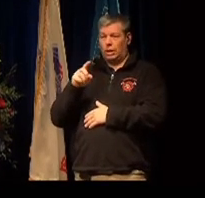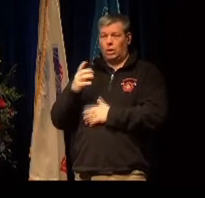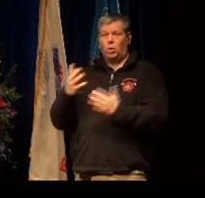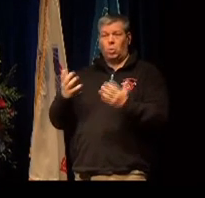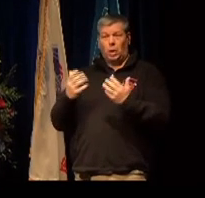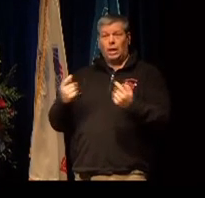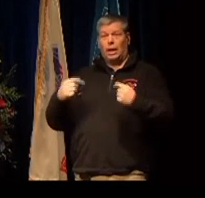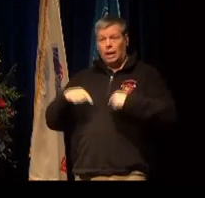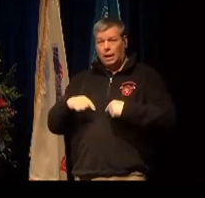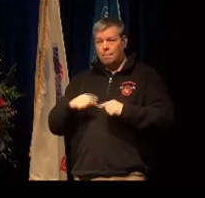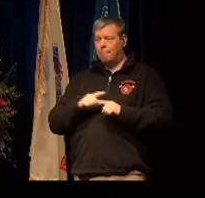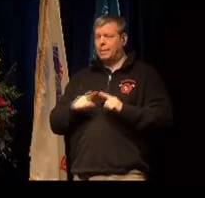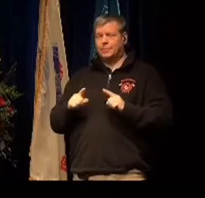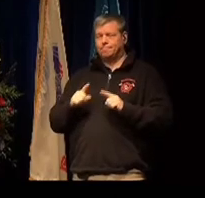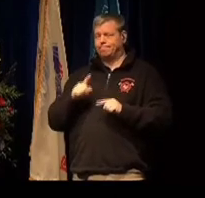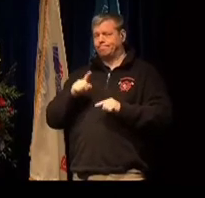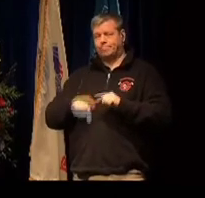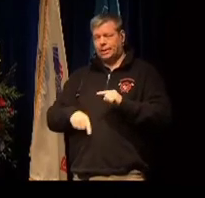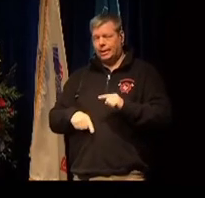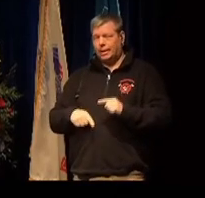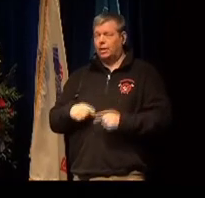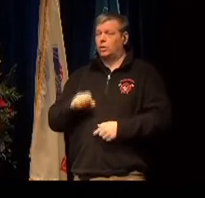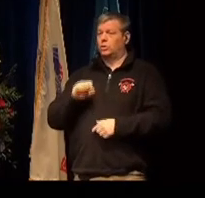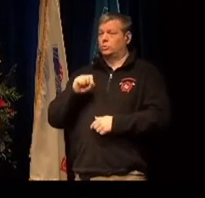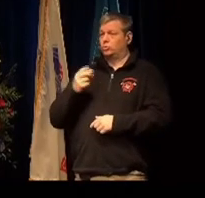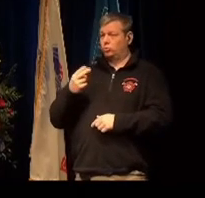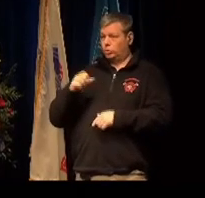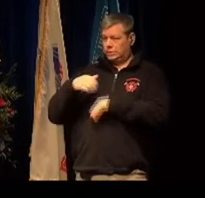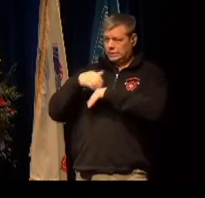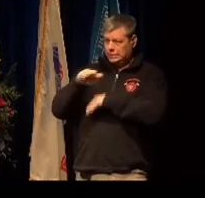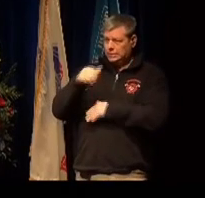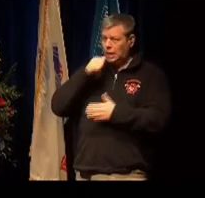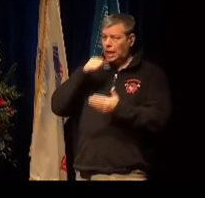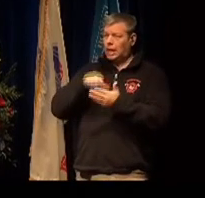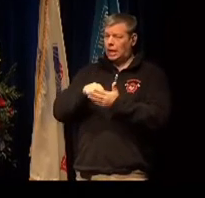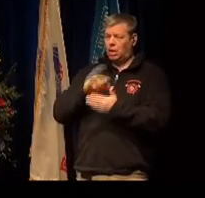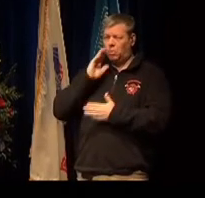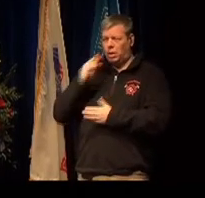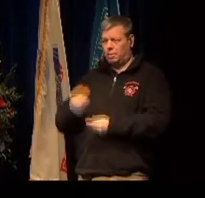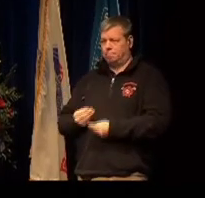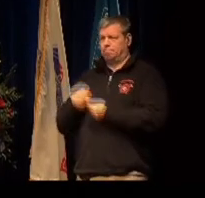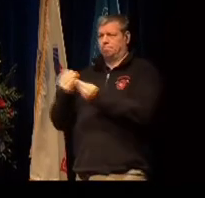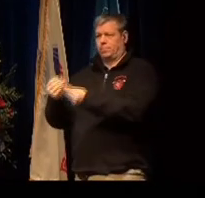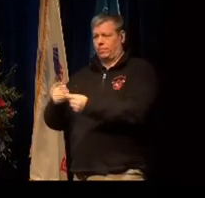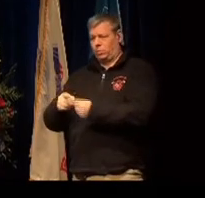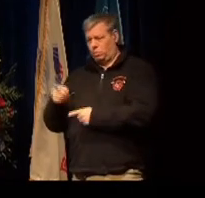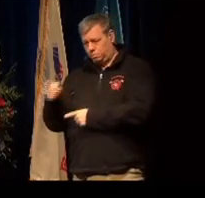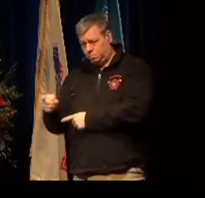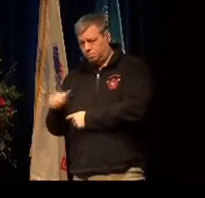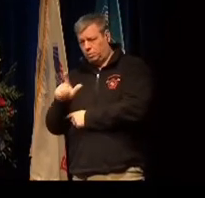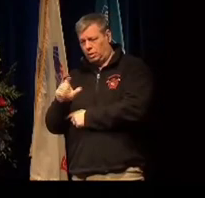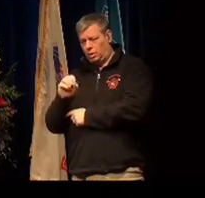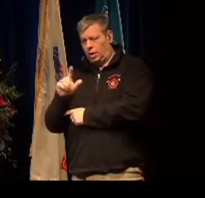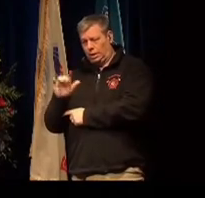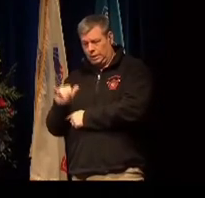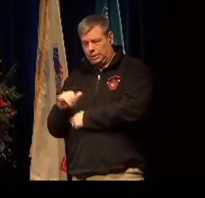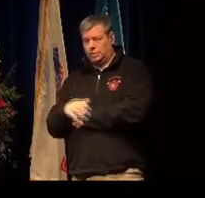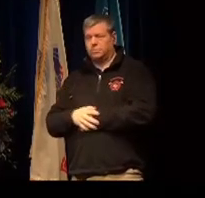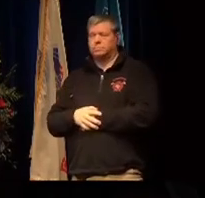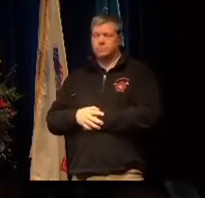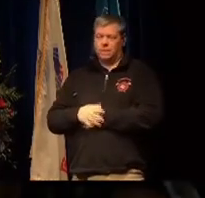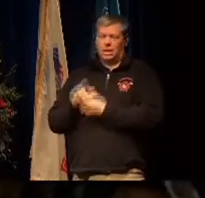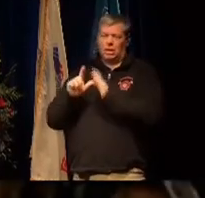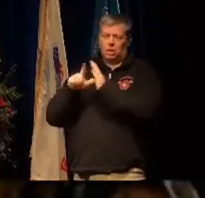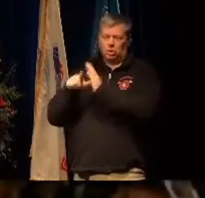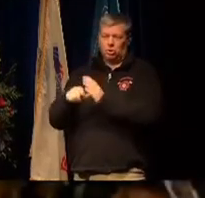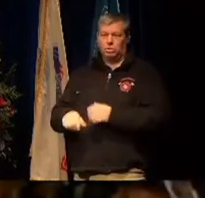she did send a letter to you, Lolly, that we'll give to you a little bit later and present that to you. Of course, Todd Baxter, the Monroe County Sheriff,